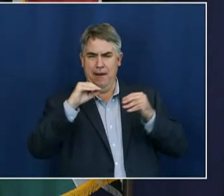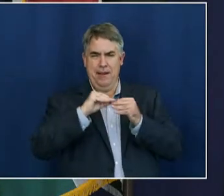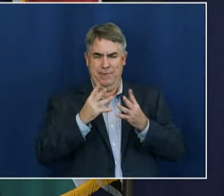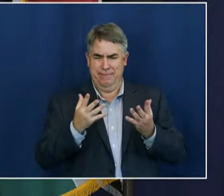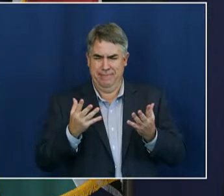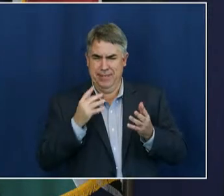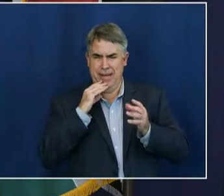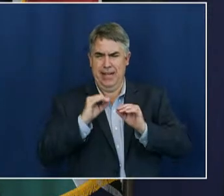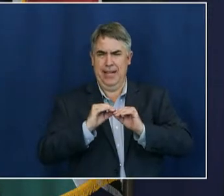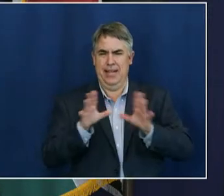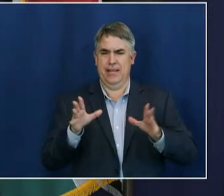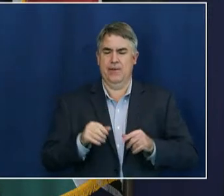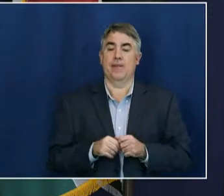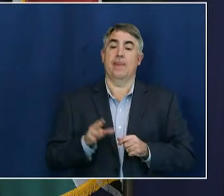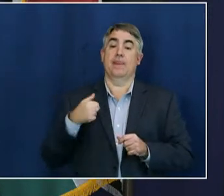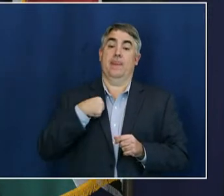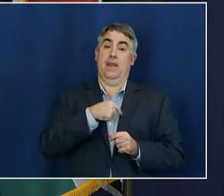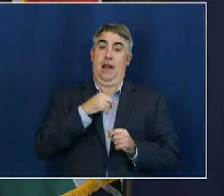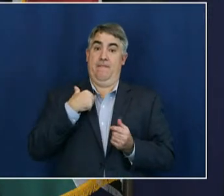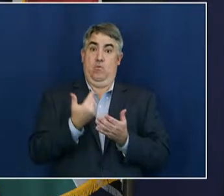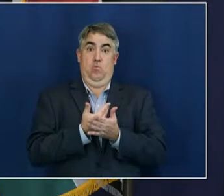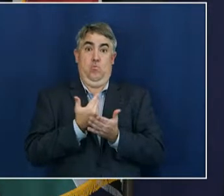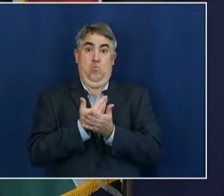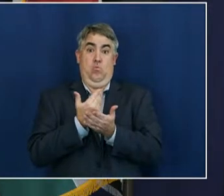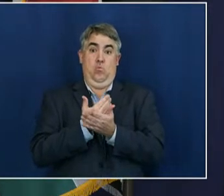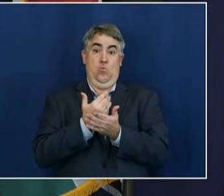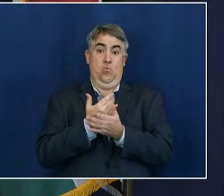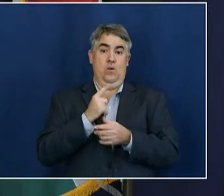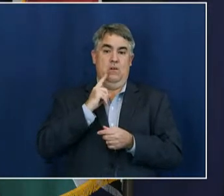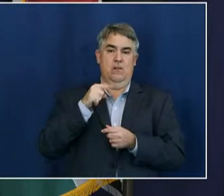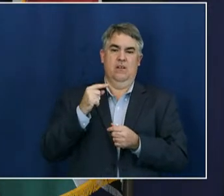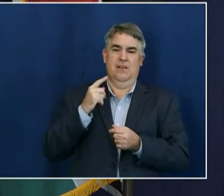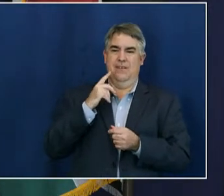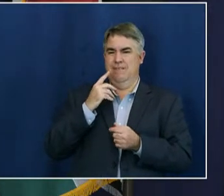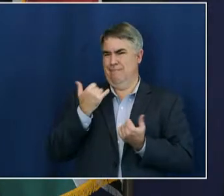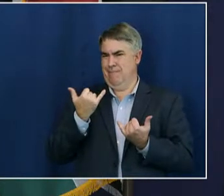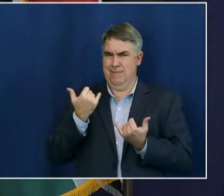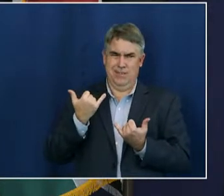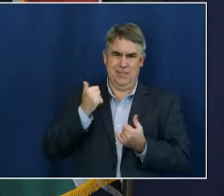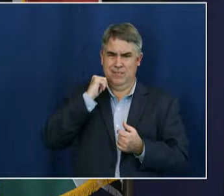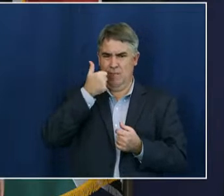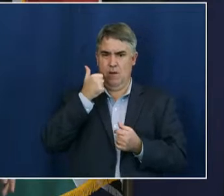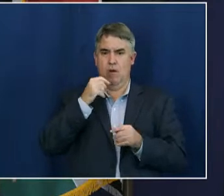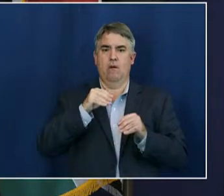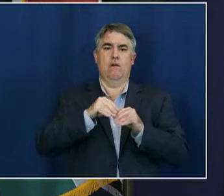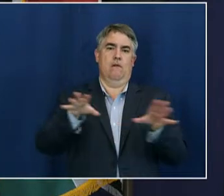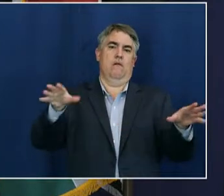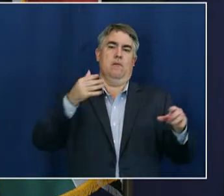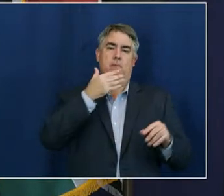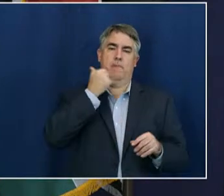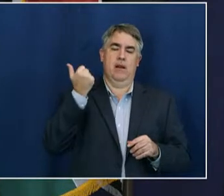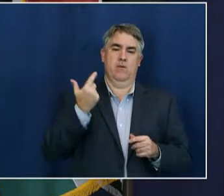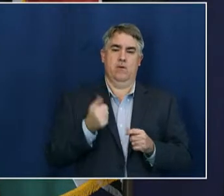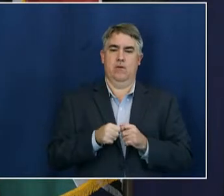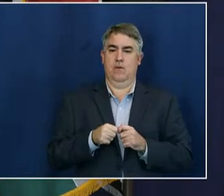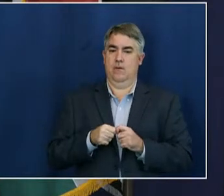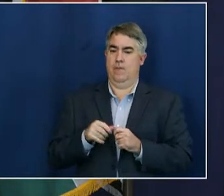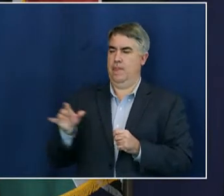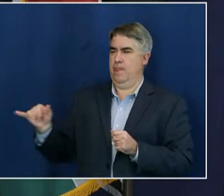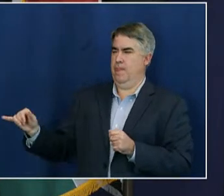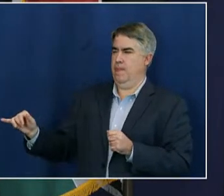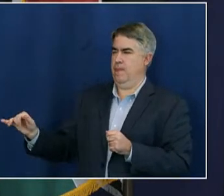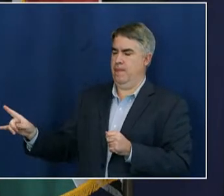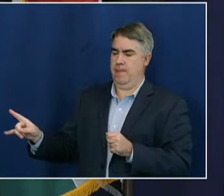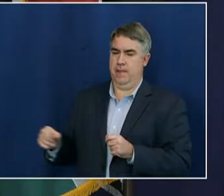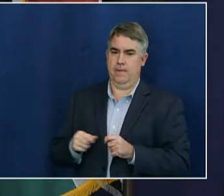an updated report later today or tomorrow morning. Thank you. Dr. Wooten, if you could just stay there.